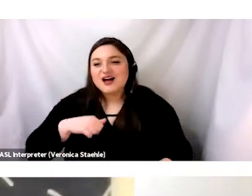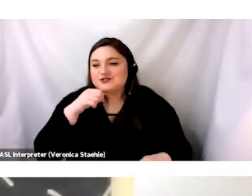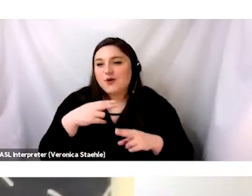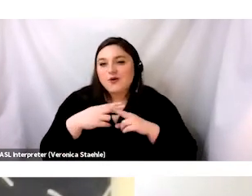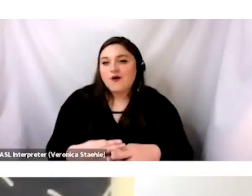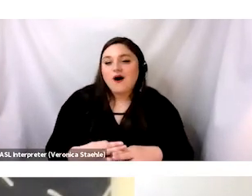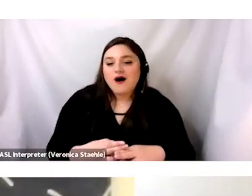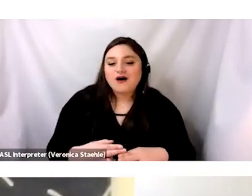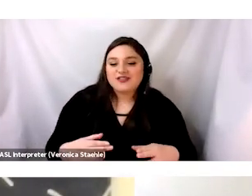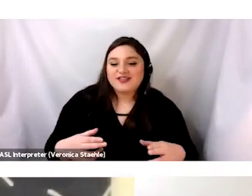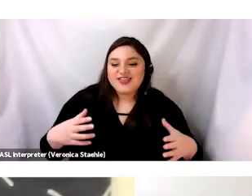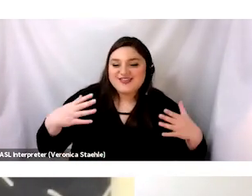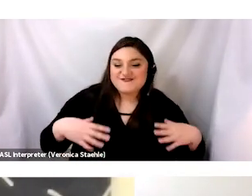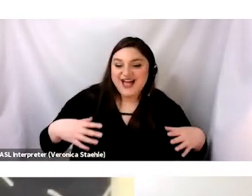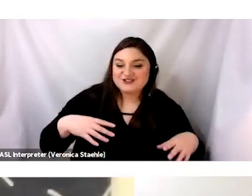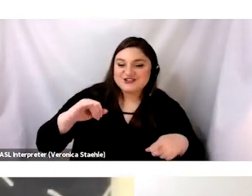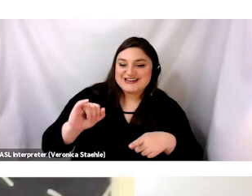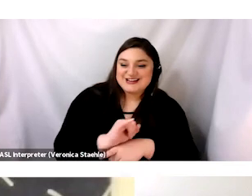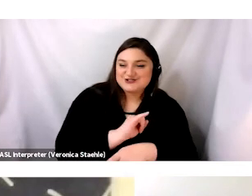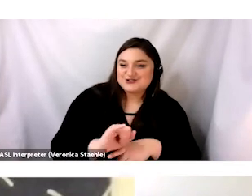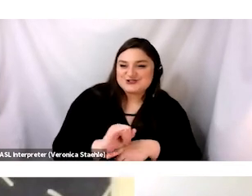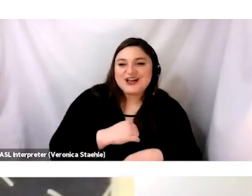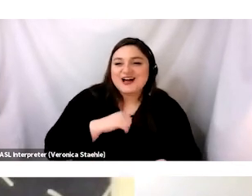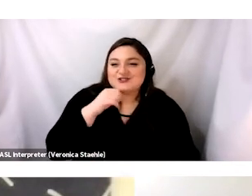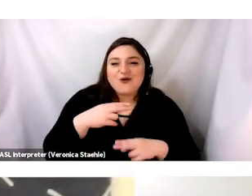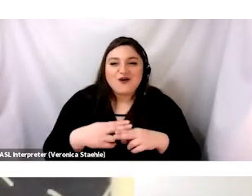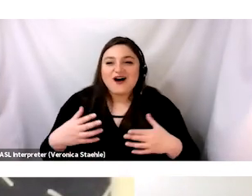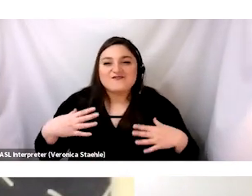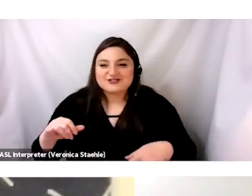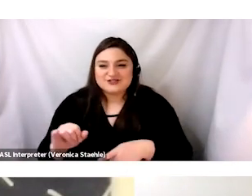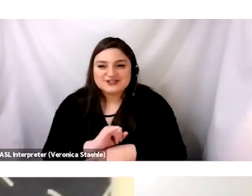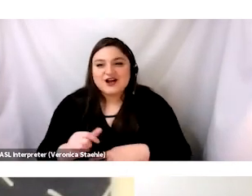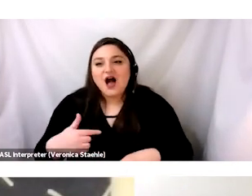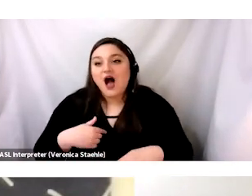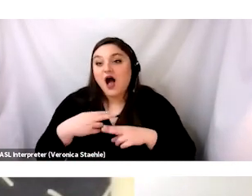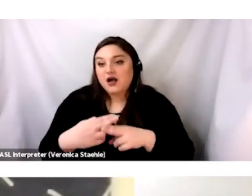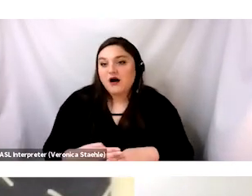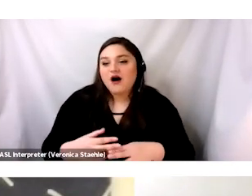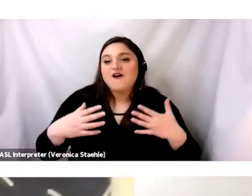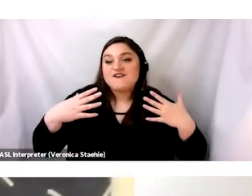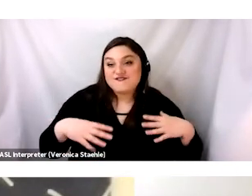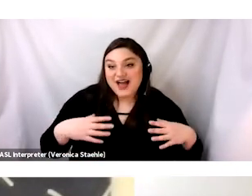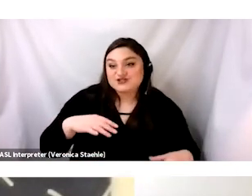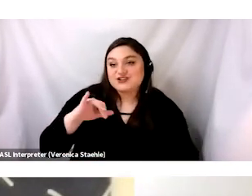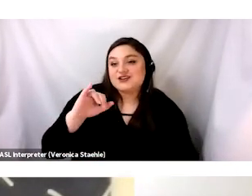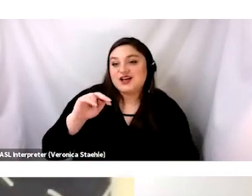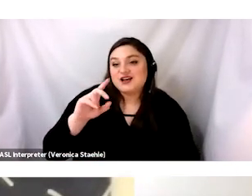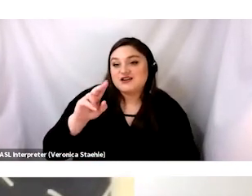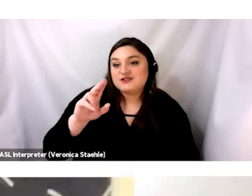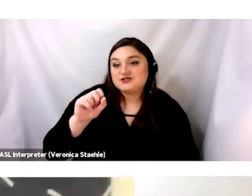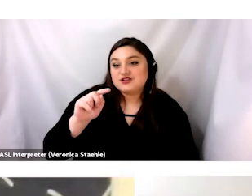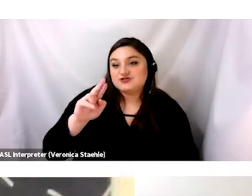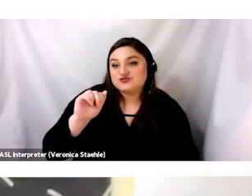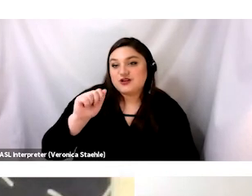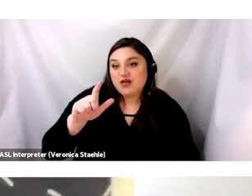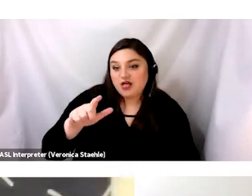because that's just it's too middle ground for me. I call it the fashion industrial complex because I want them to understand that it is